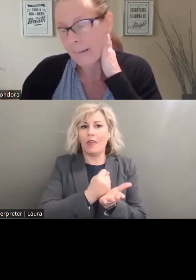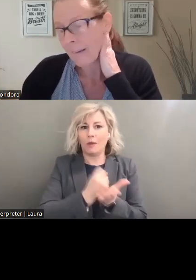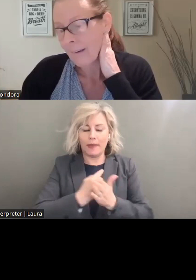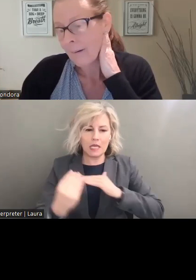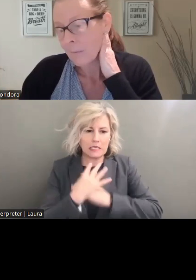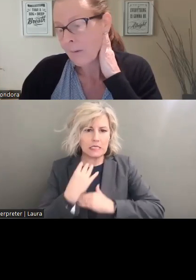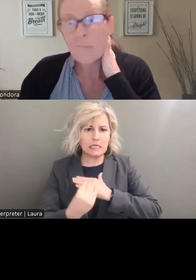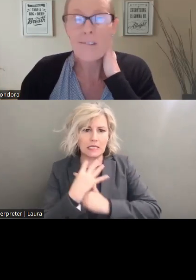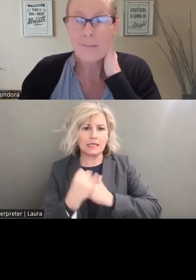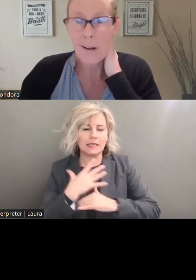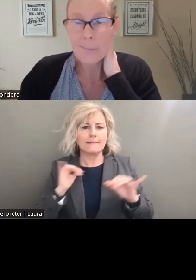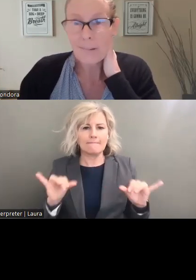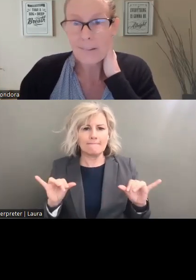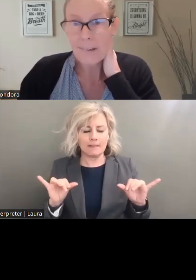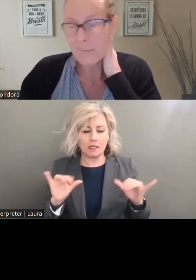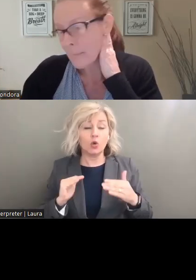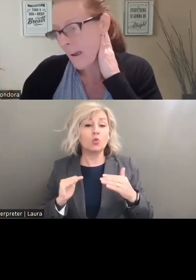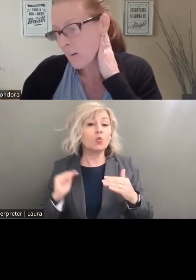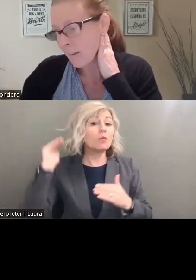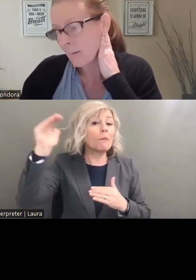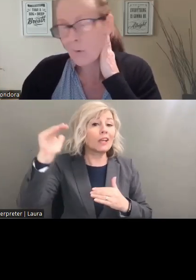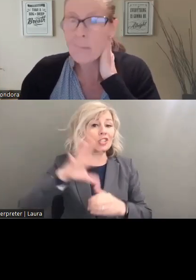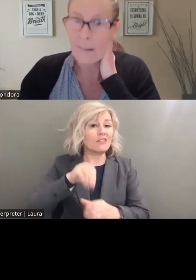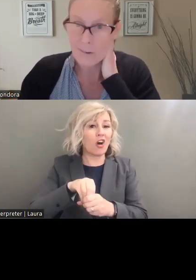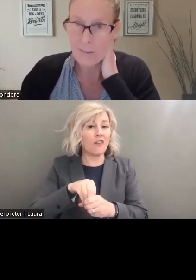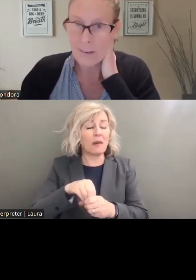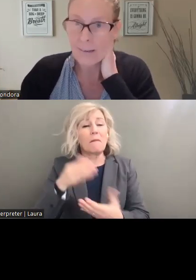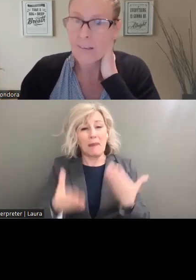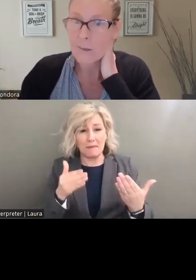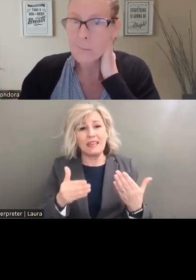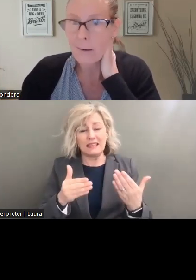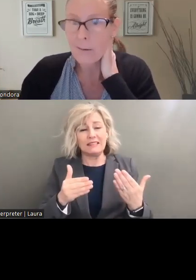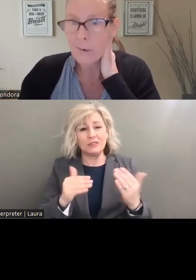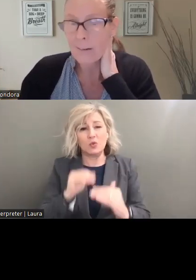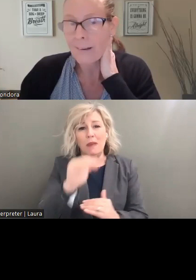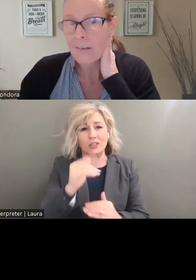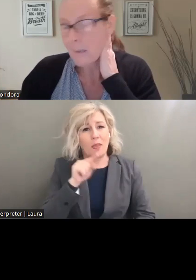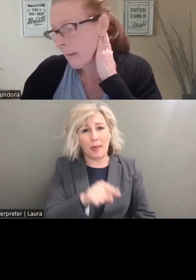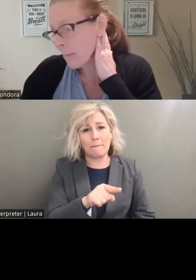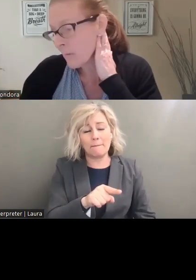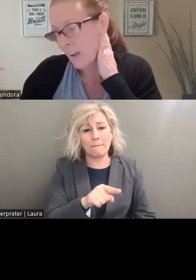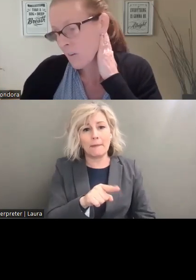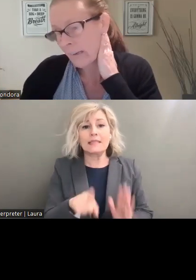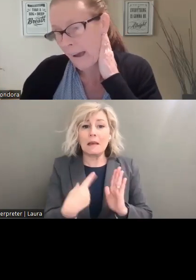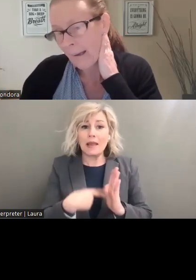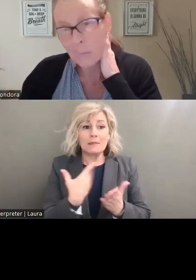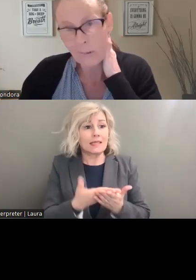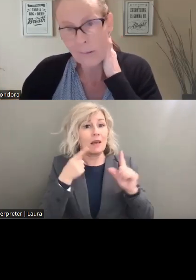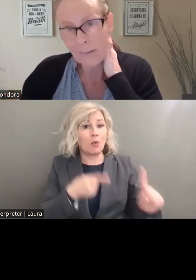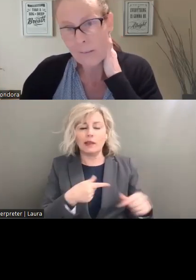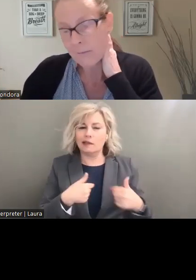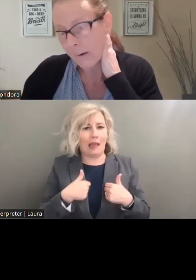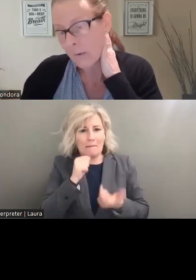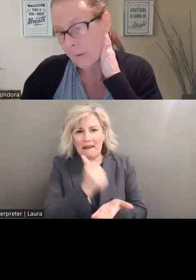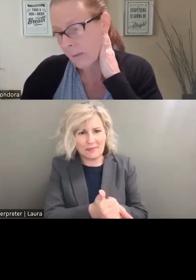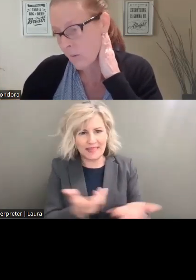understand when too much involvement is maybe actually too much. And it gets to the point where sometimes it's actually not helpful.